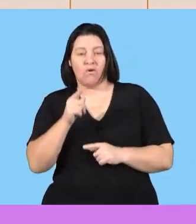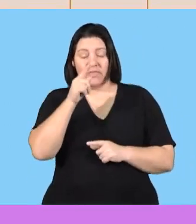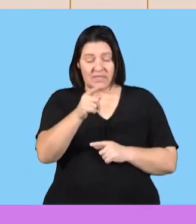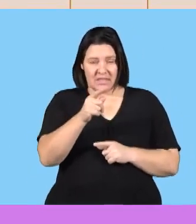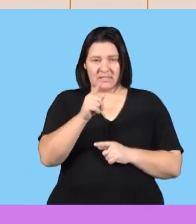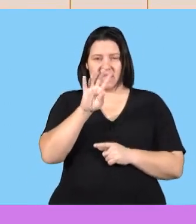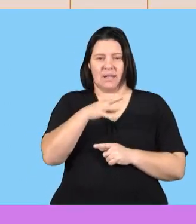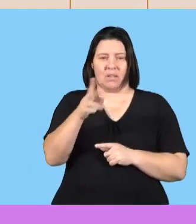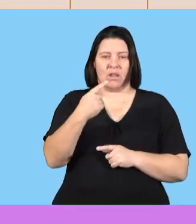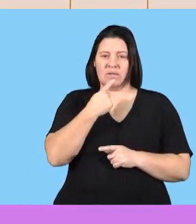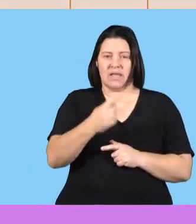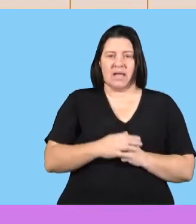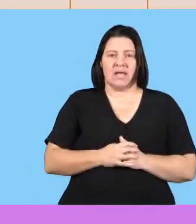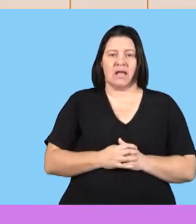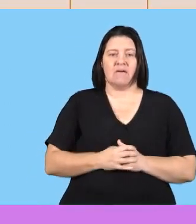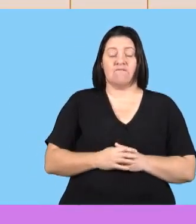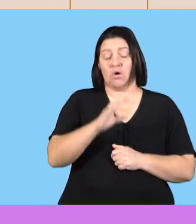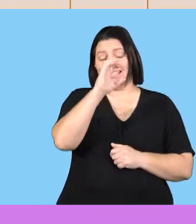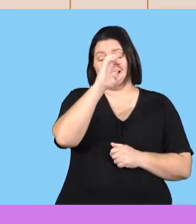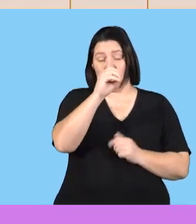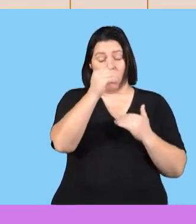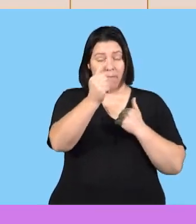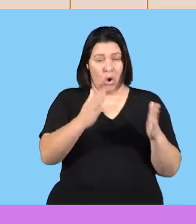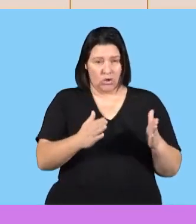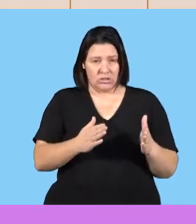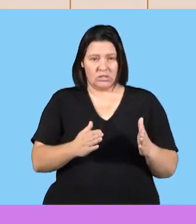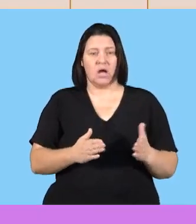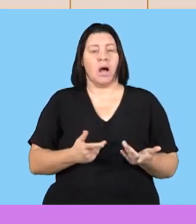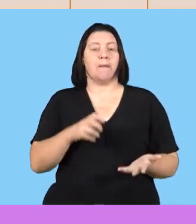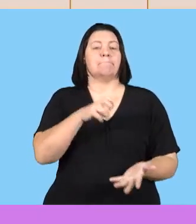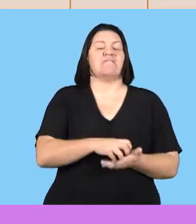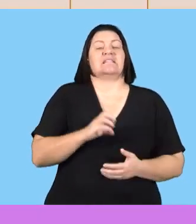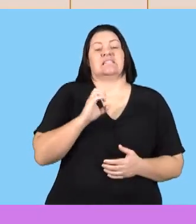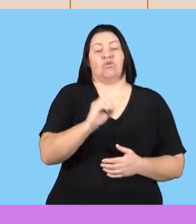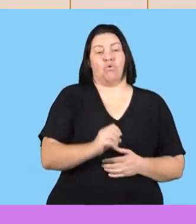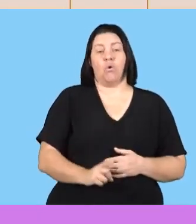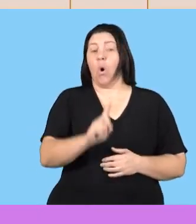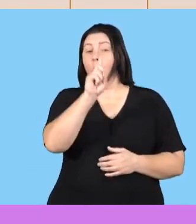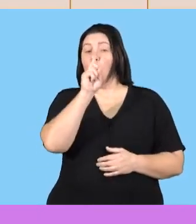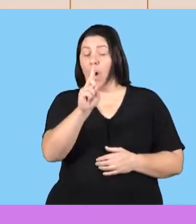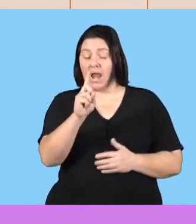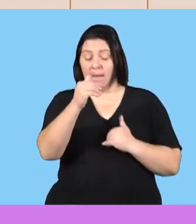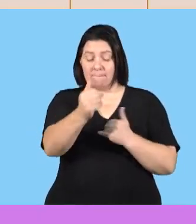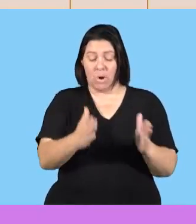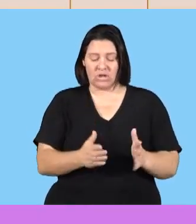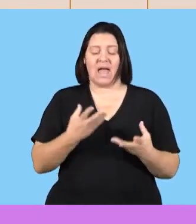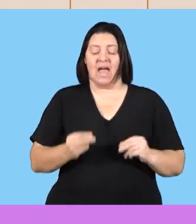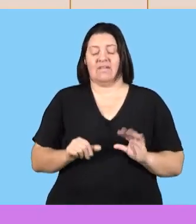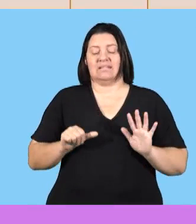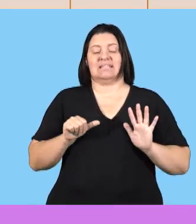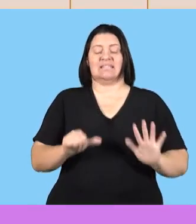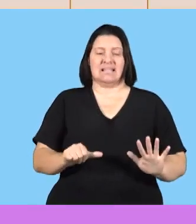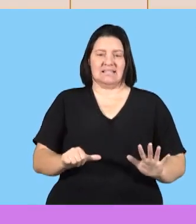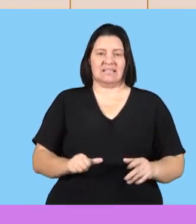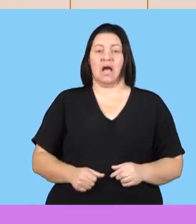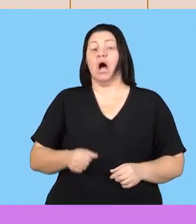to this table, we say for 0 number of boxes, there's 0 muffins. In 1 box, there are 6 muffins. In